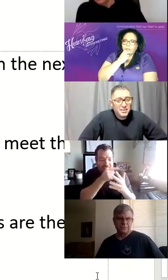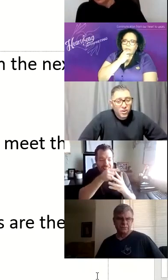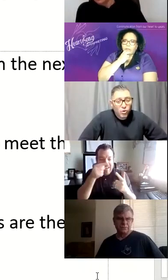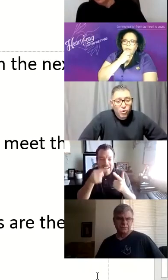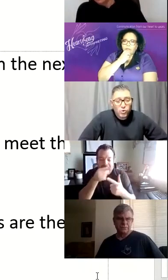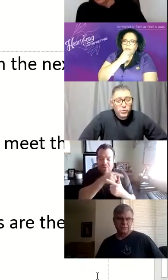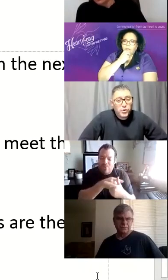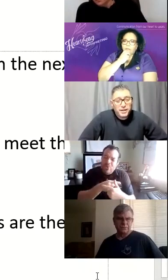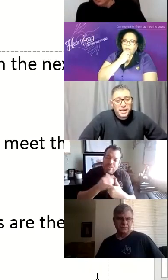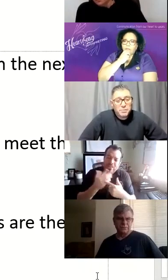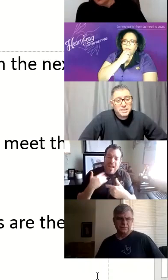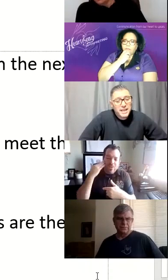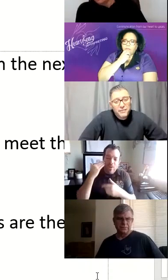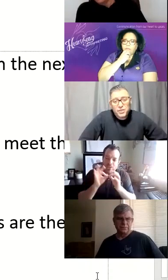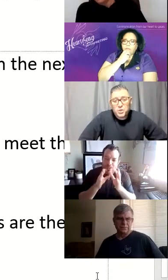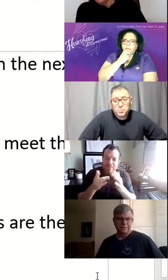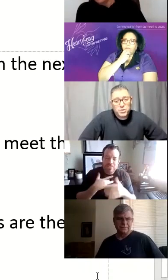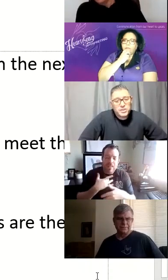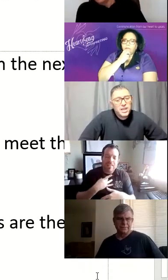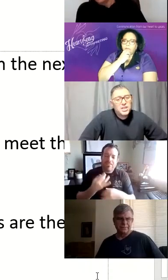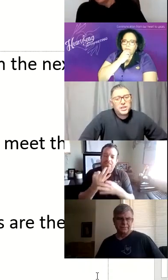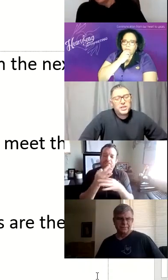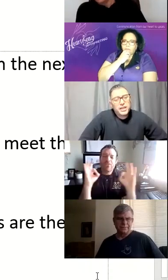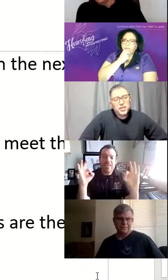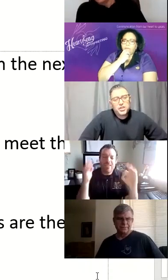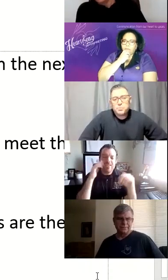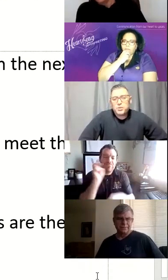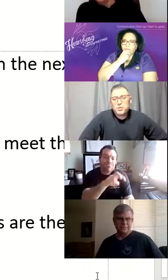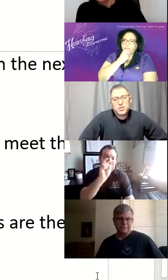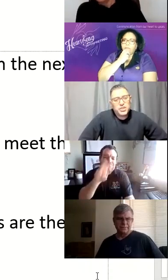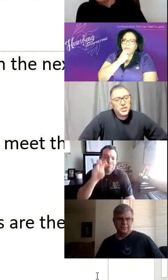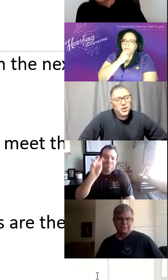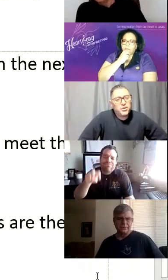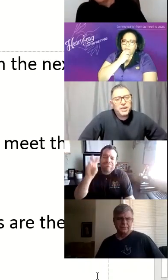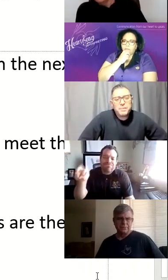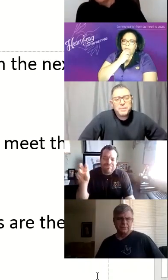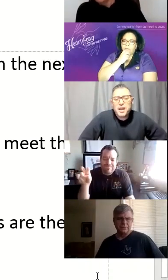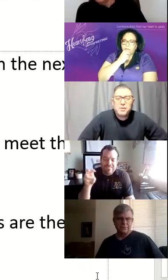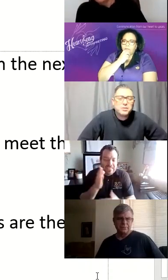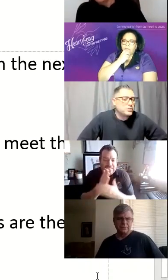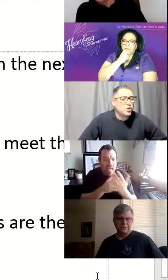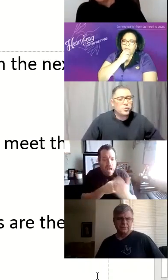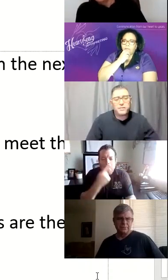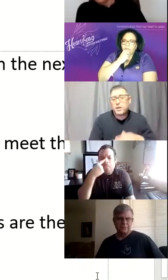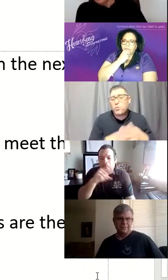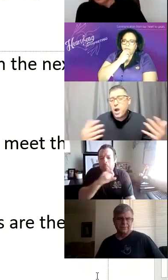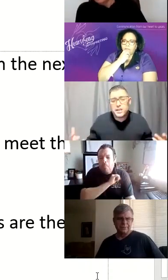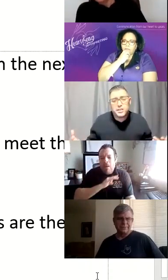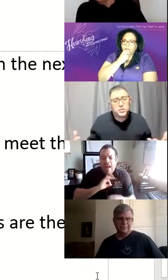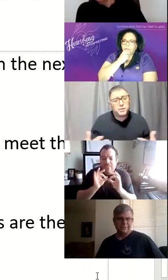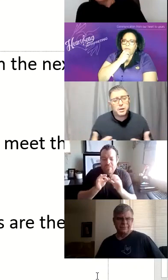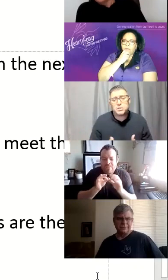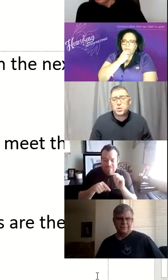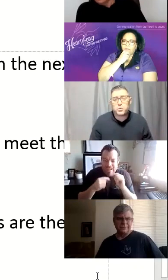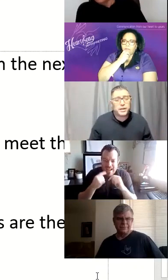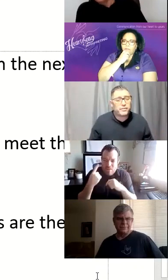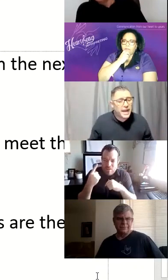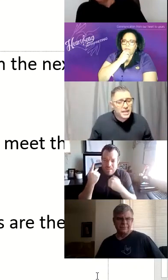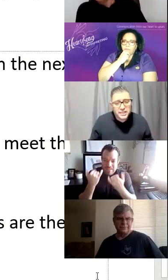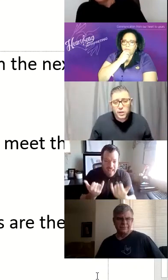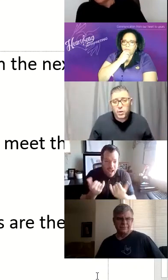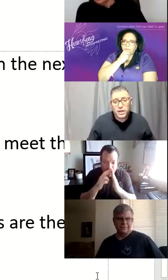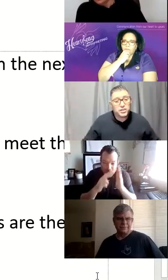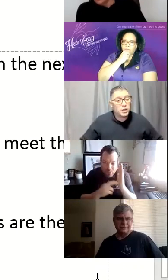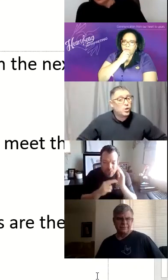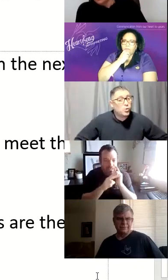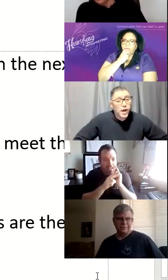that, or we're required to have them as staff interpreters. So I know the interpreters, they've been able to go wherever they wanted to. They were able to work with every agencies